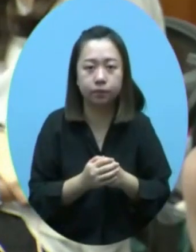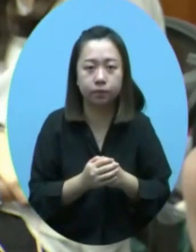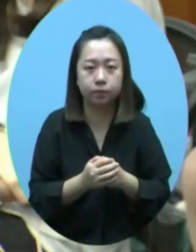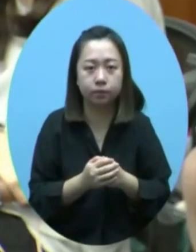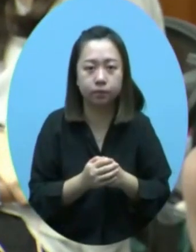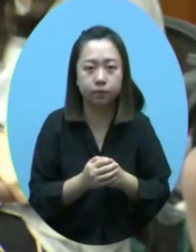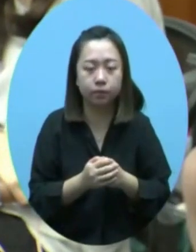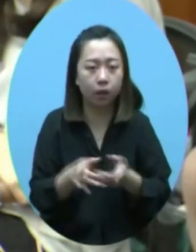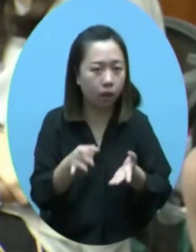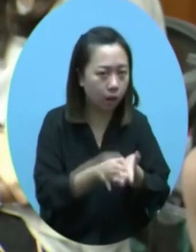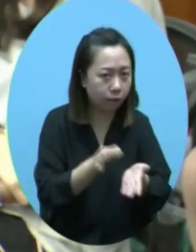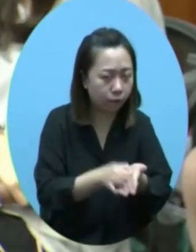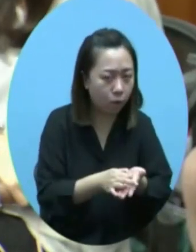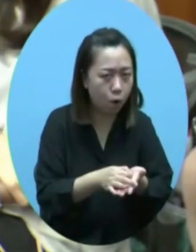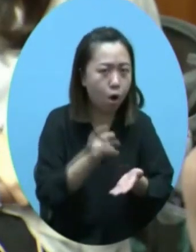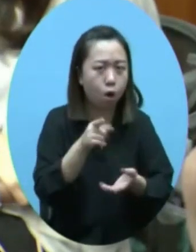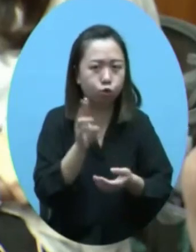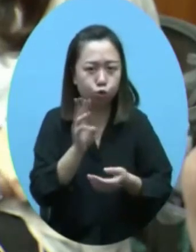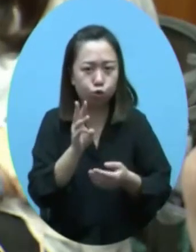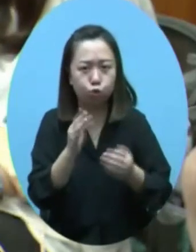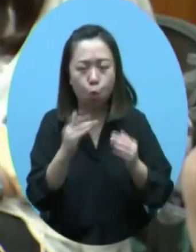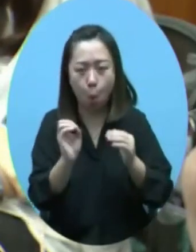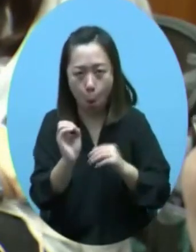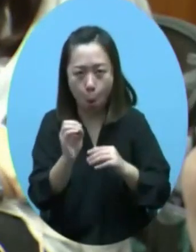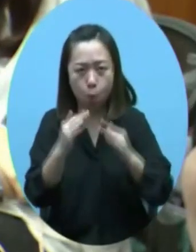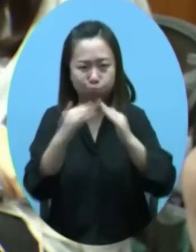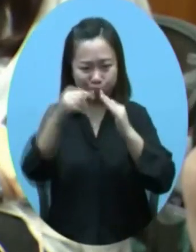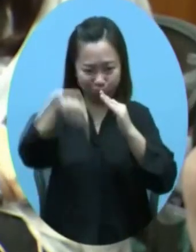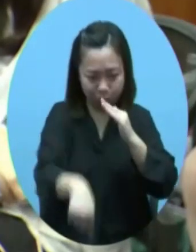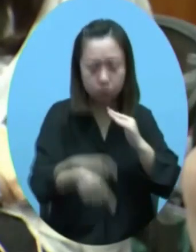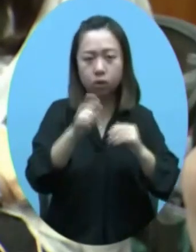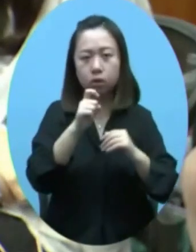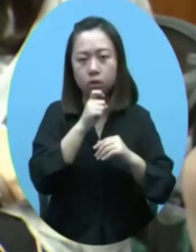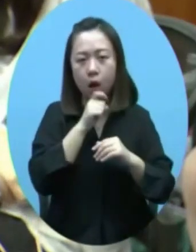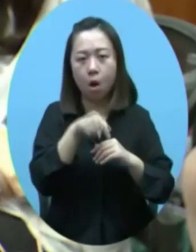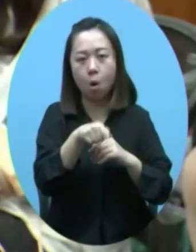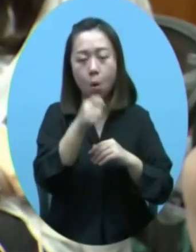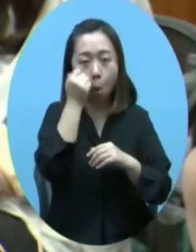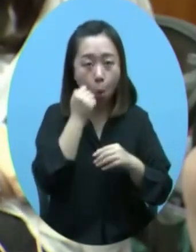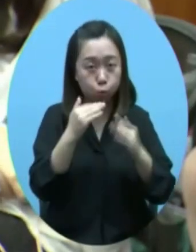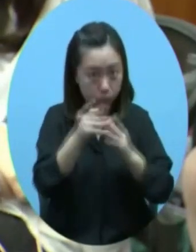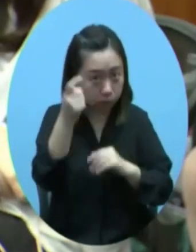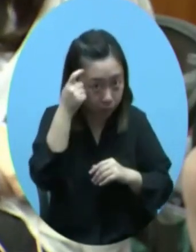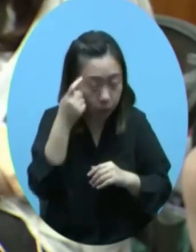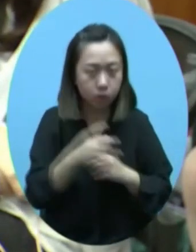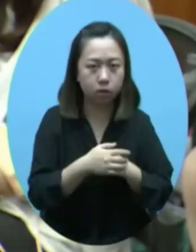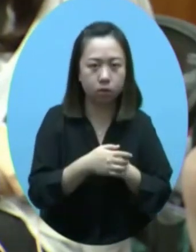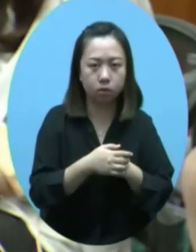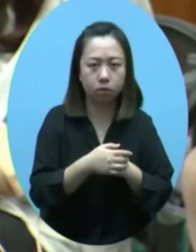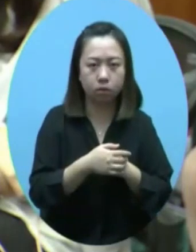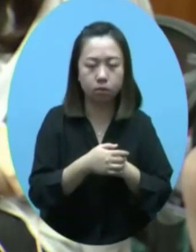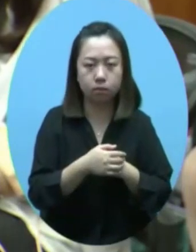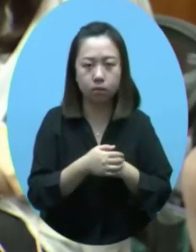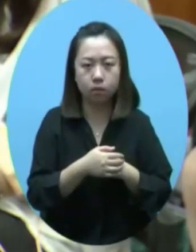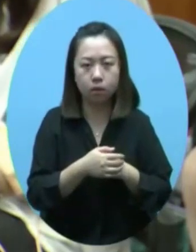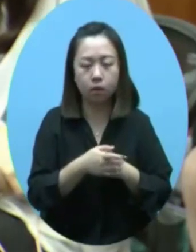the in O estate. Are you aware of this? And is there any methods to test the elderly